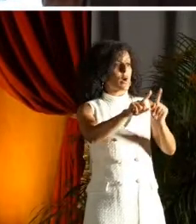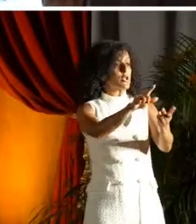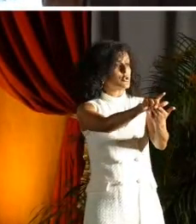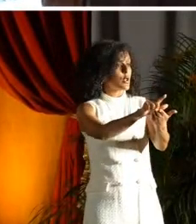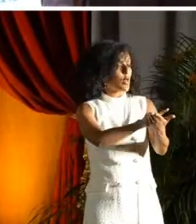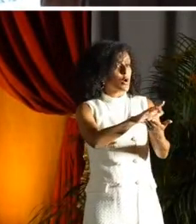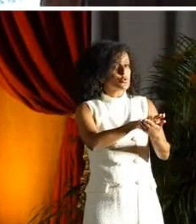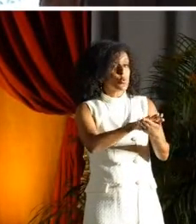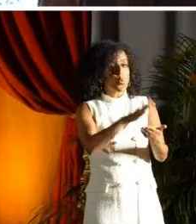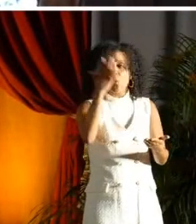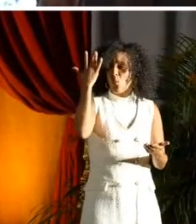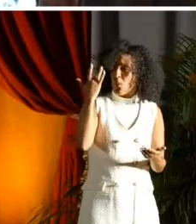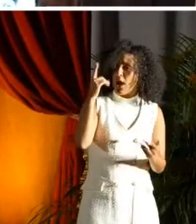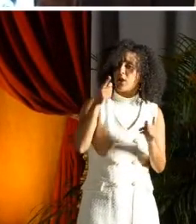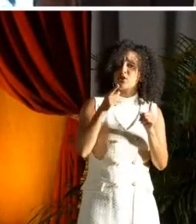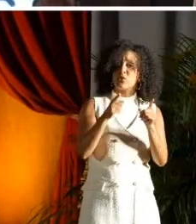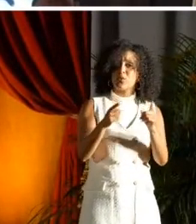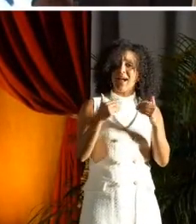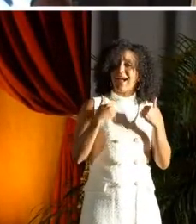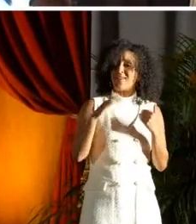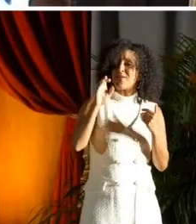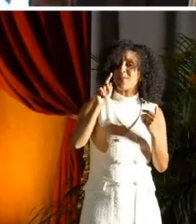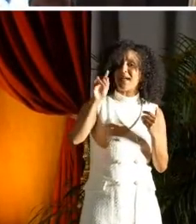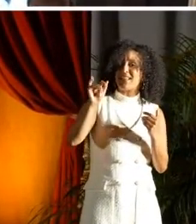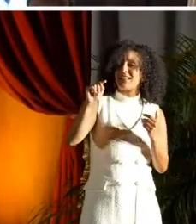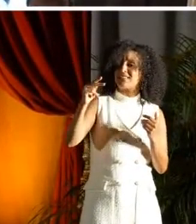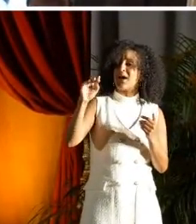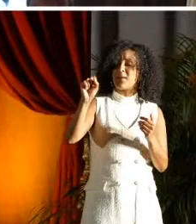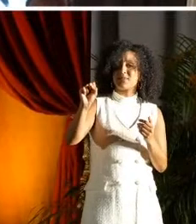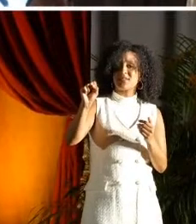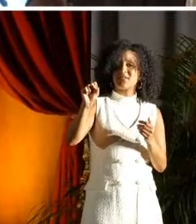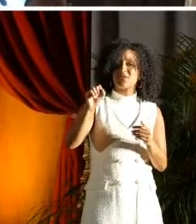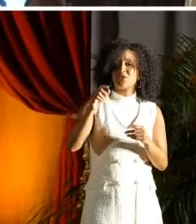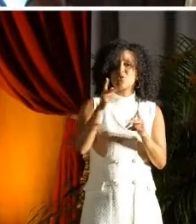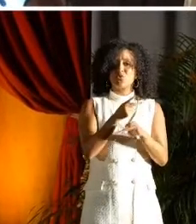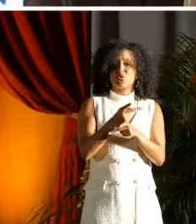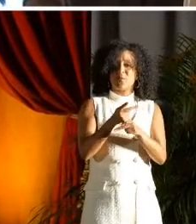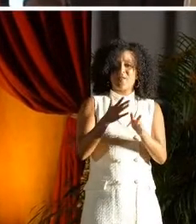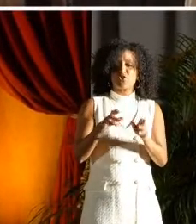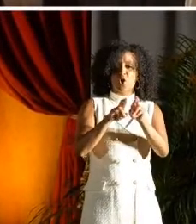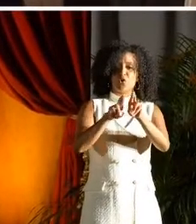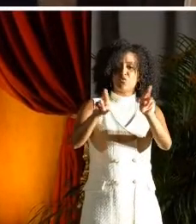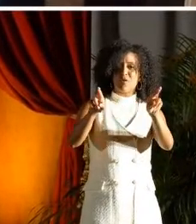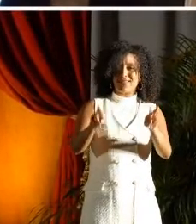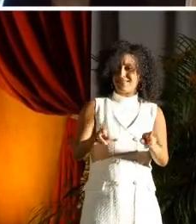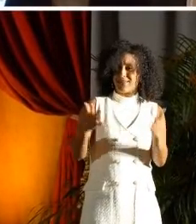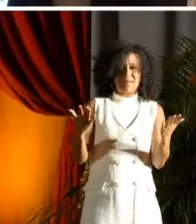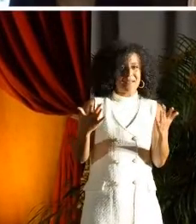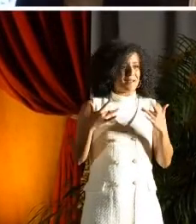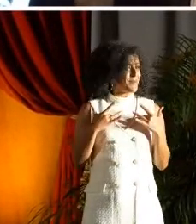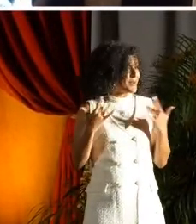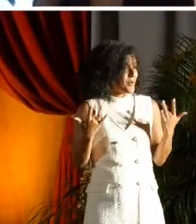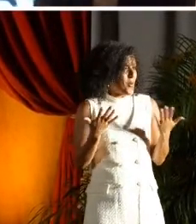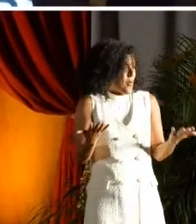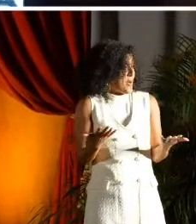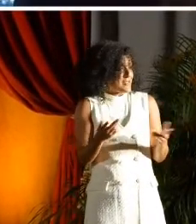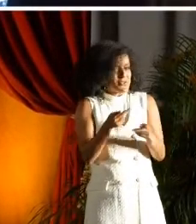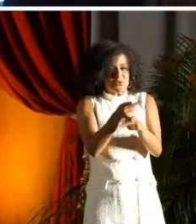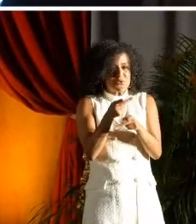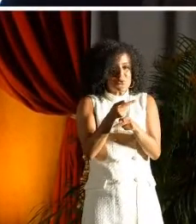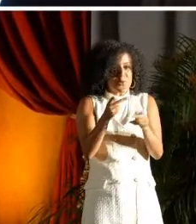school, why do you have Benny Thompson, a supervisor, on your resume? What is a